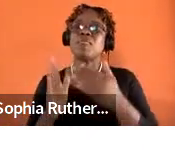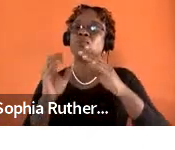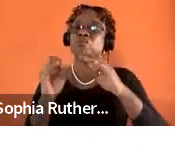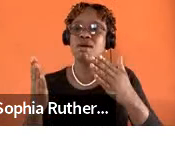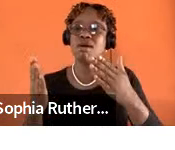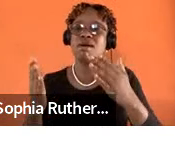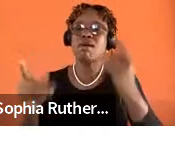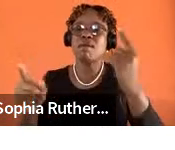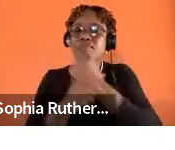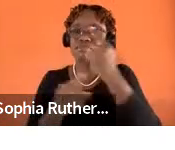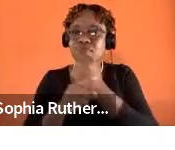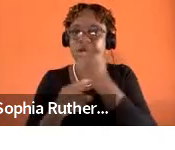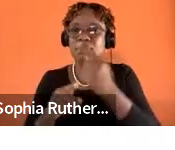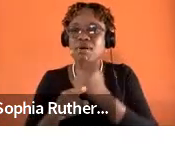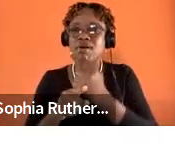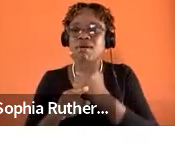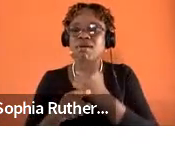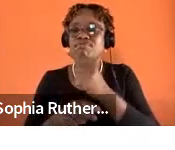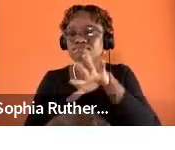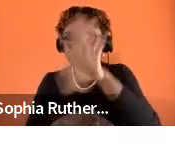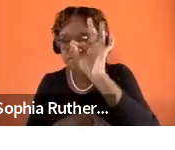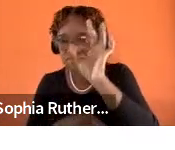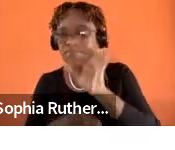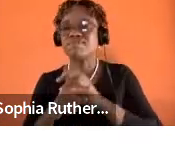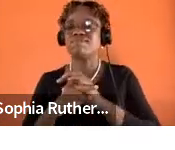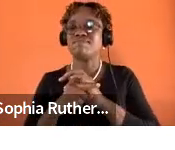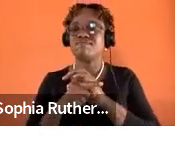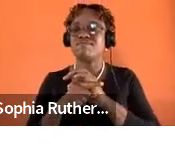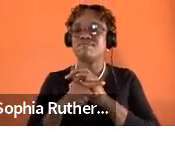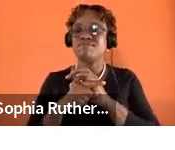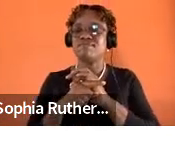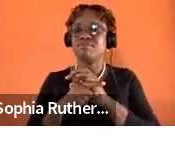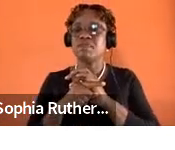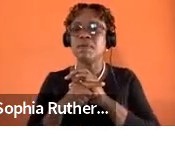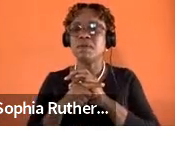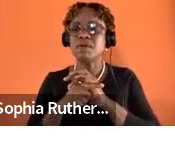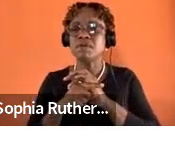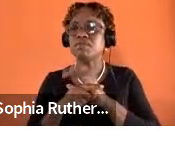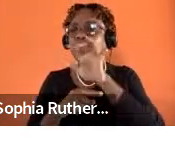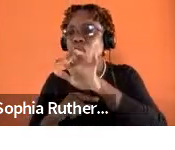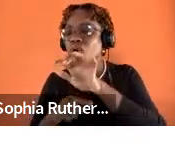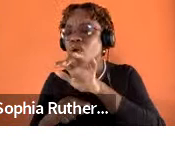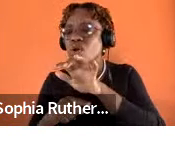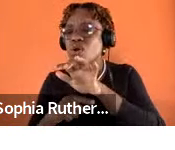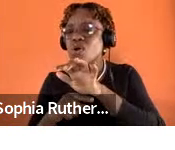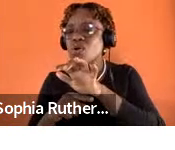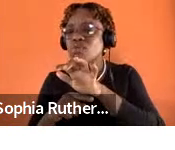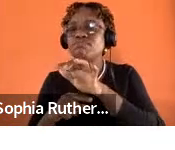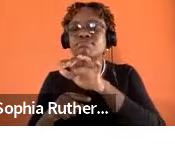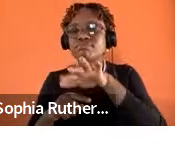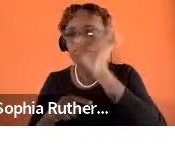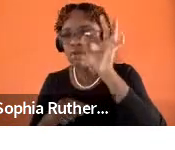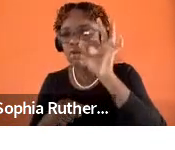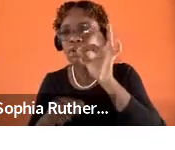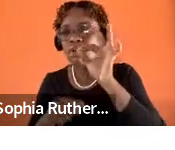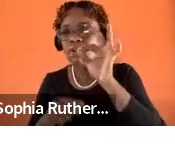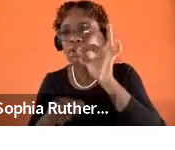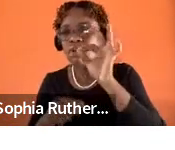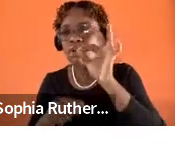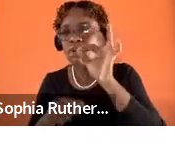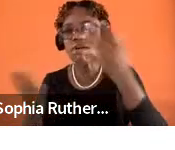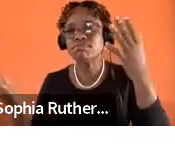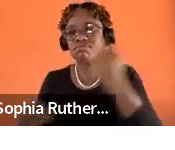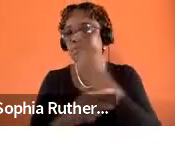with disabilities, and this is across all age groups, they actually lack a proper diagnosis for their condition. And this is hindered by the absence